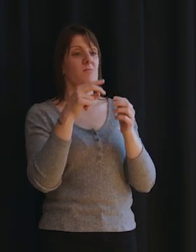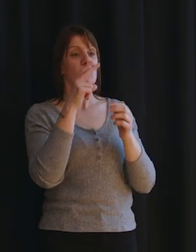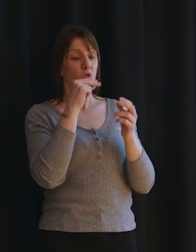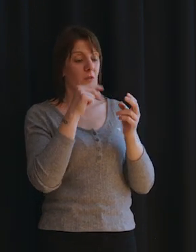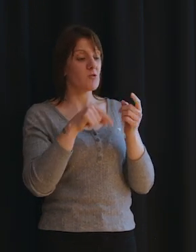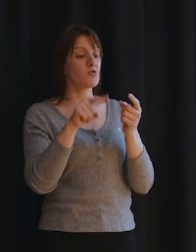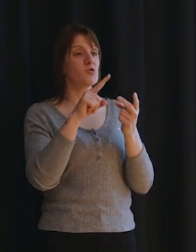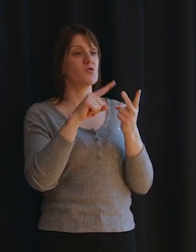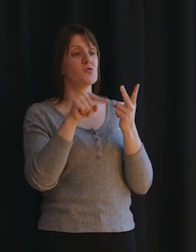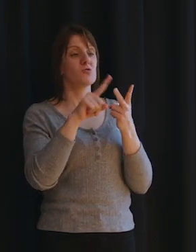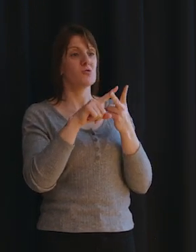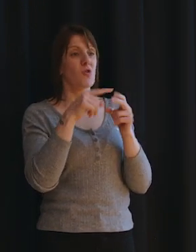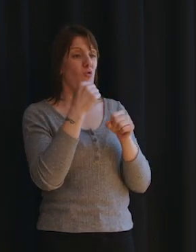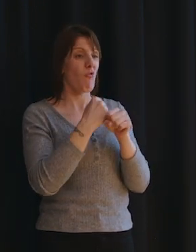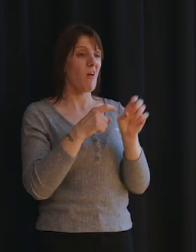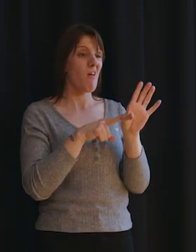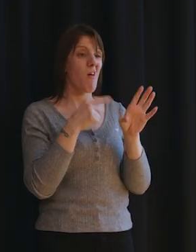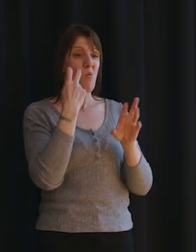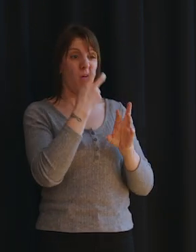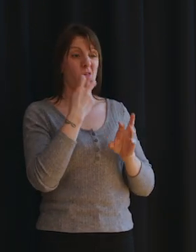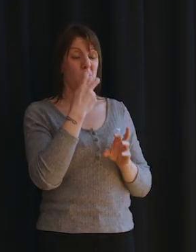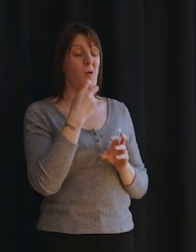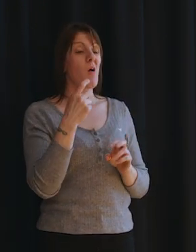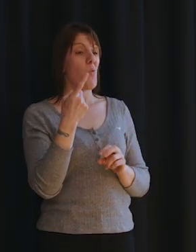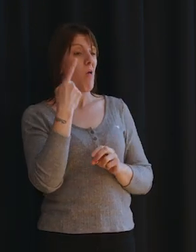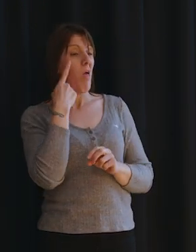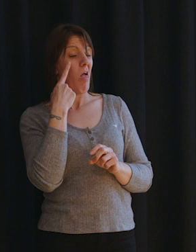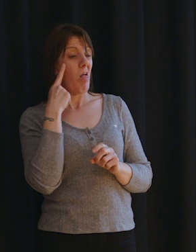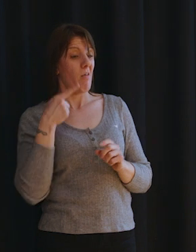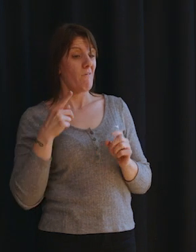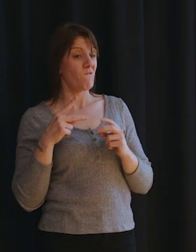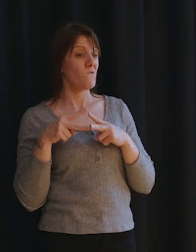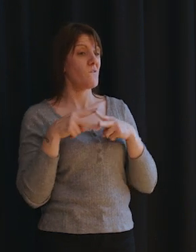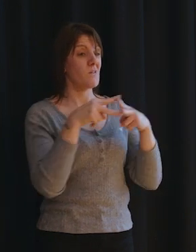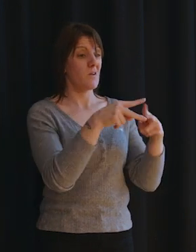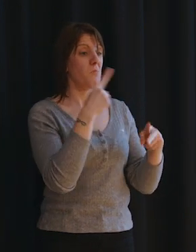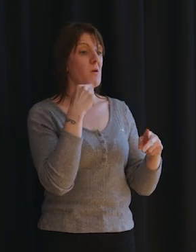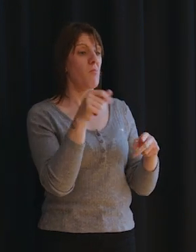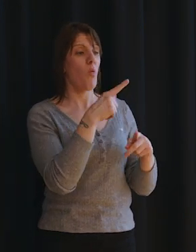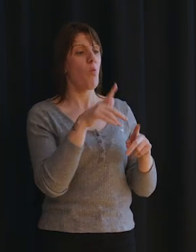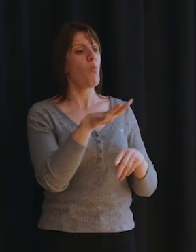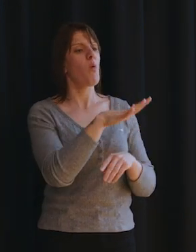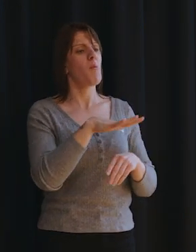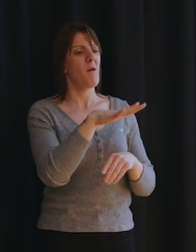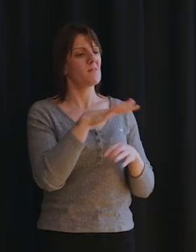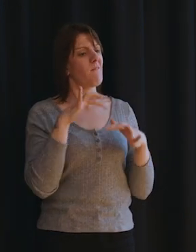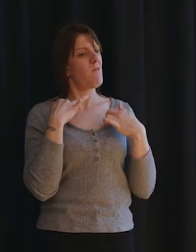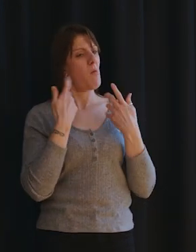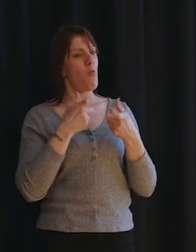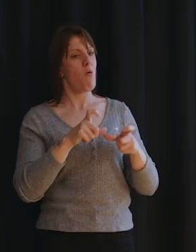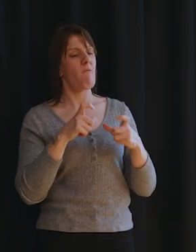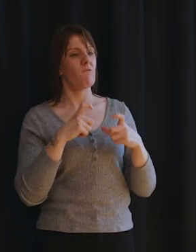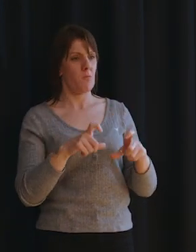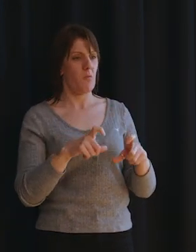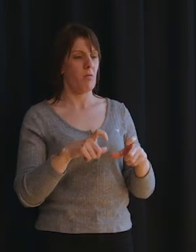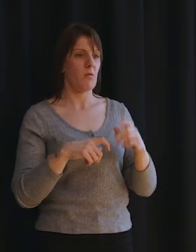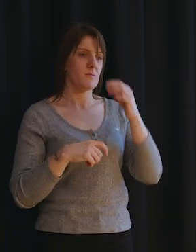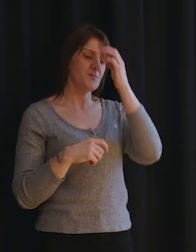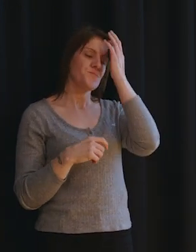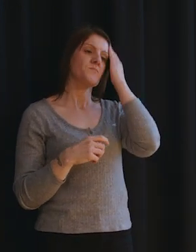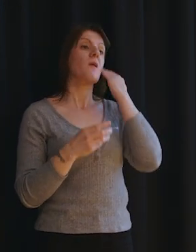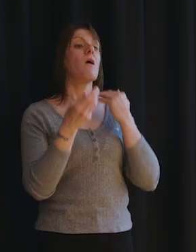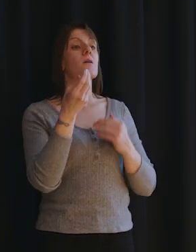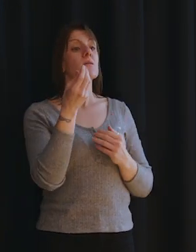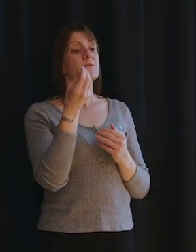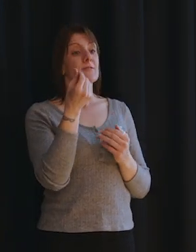young people wherever they feel most comfortable. So we provide, it's basically an outreach service. It's based on a one-to-one model. Some of the young people who've